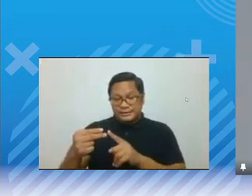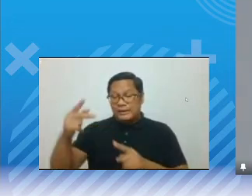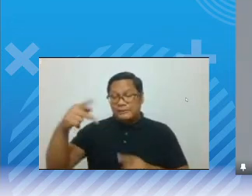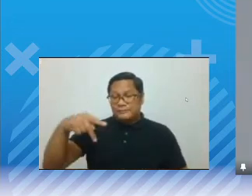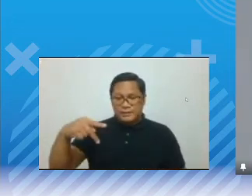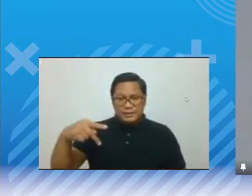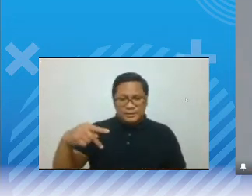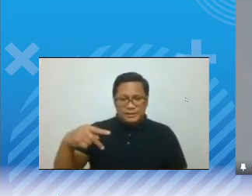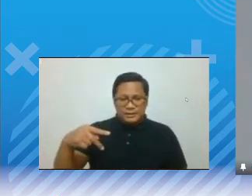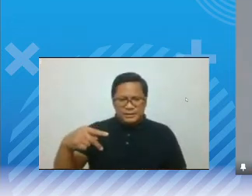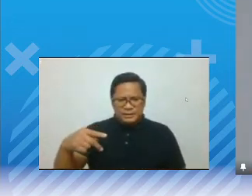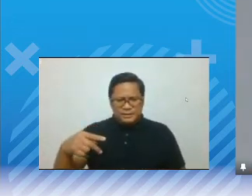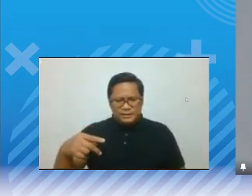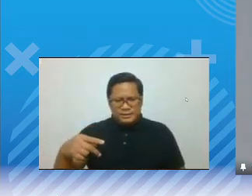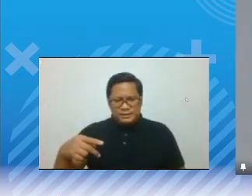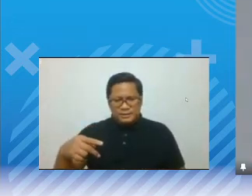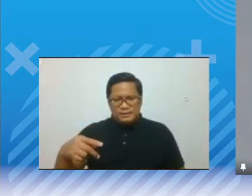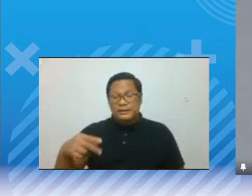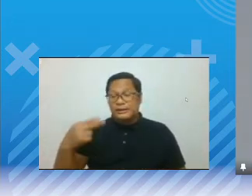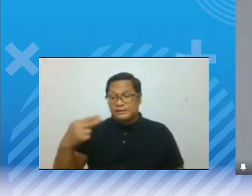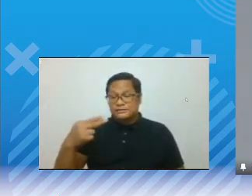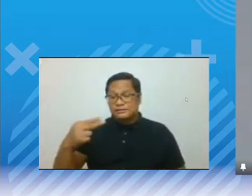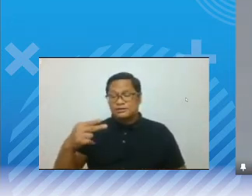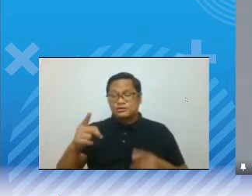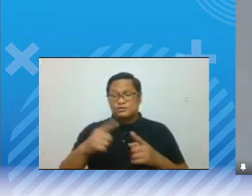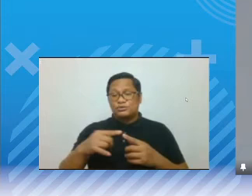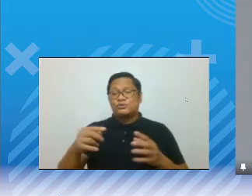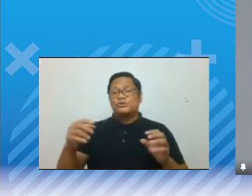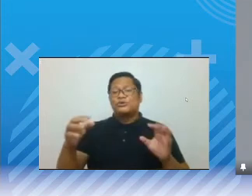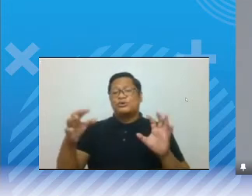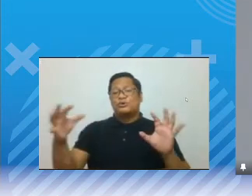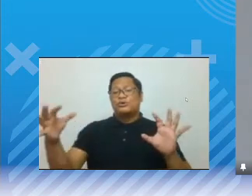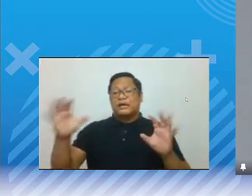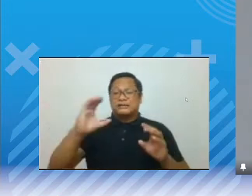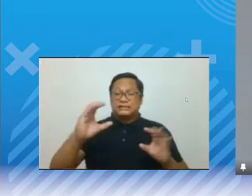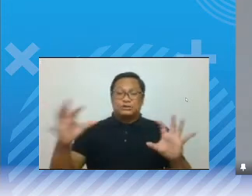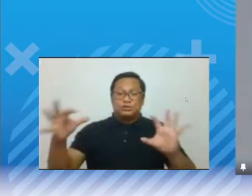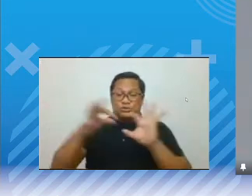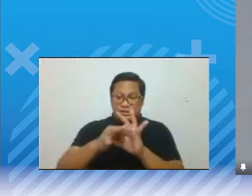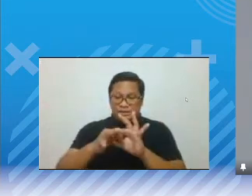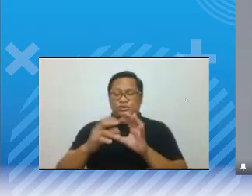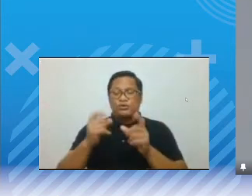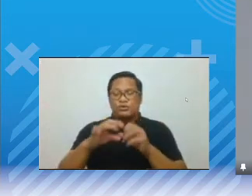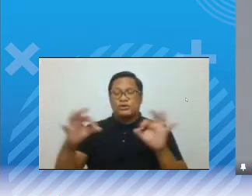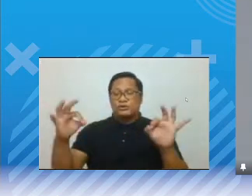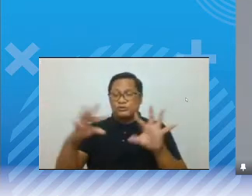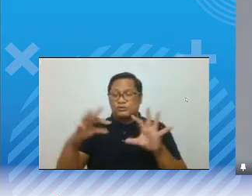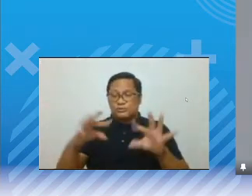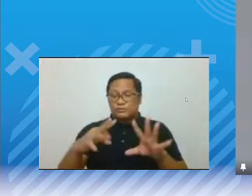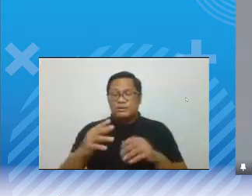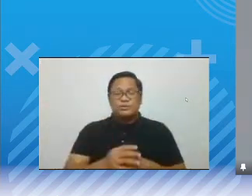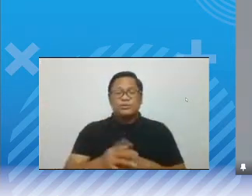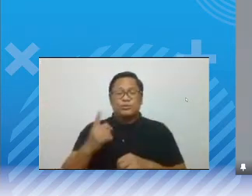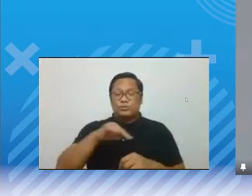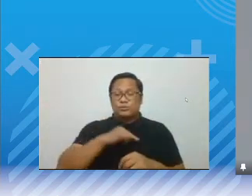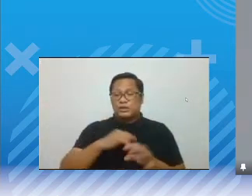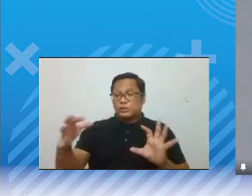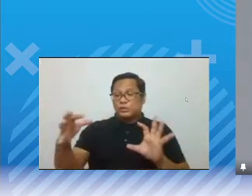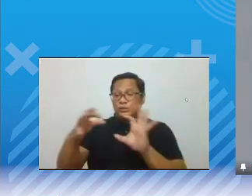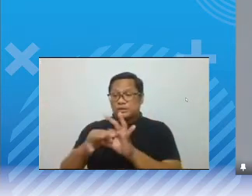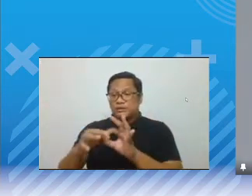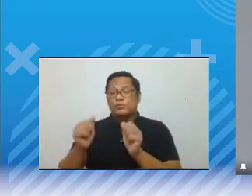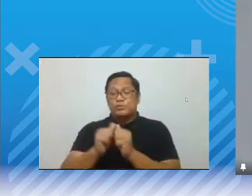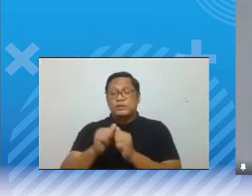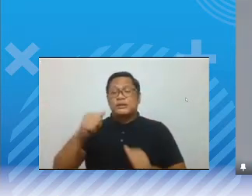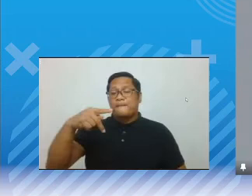be to connect and to collaborate. No, it's very important that we also connect with our peers, our